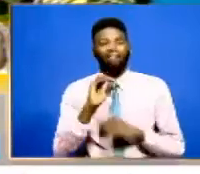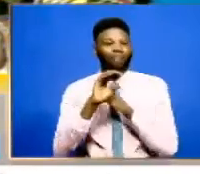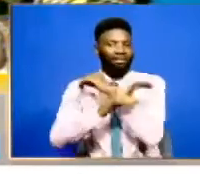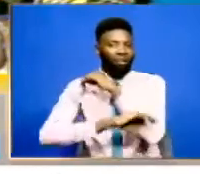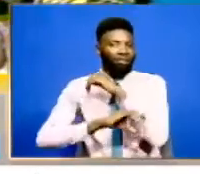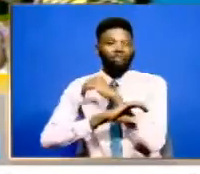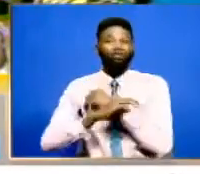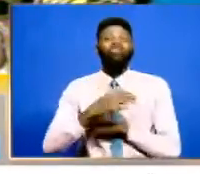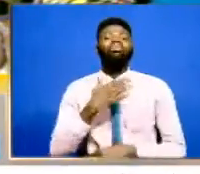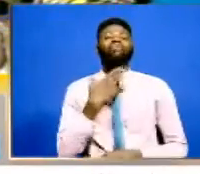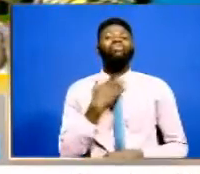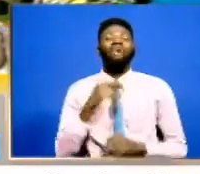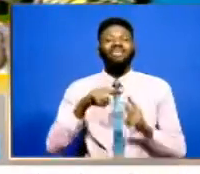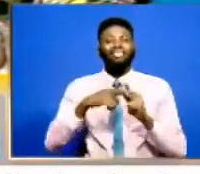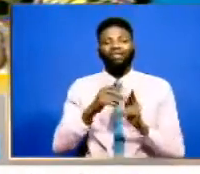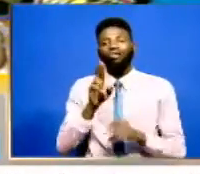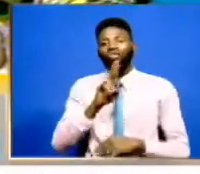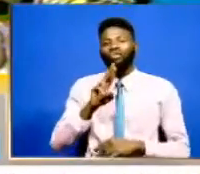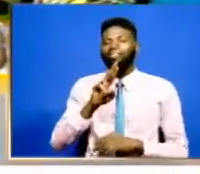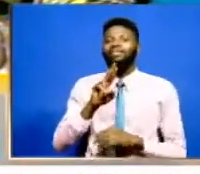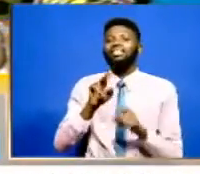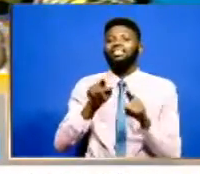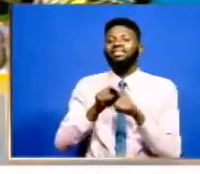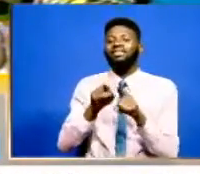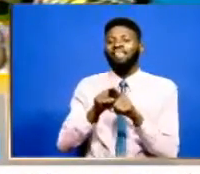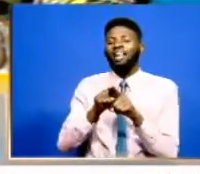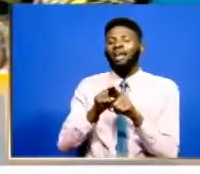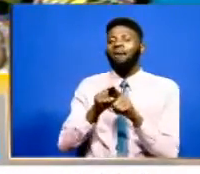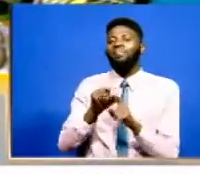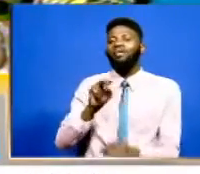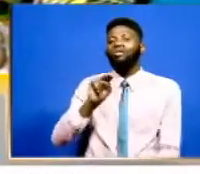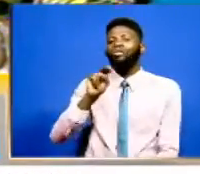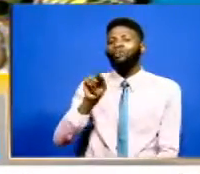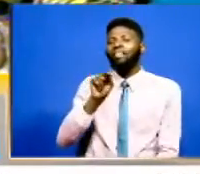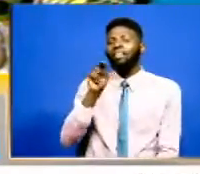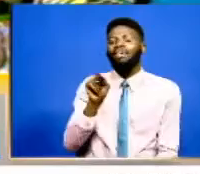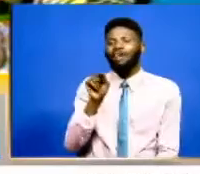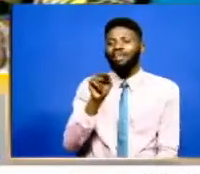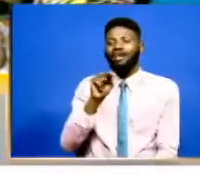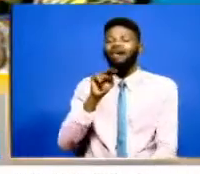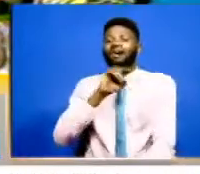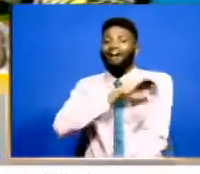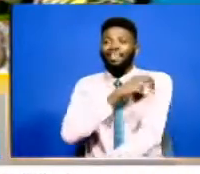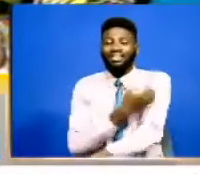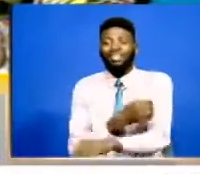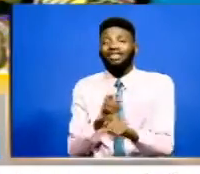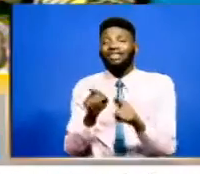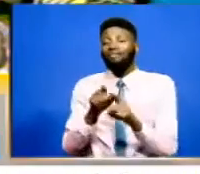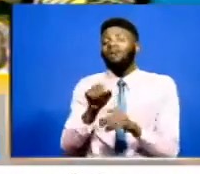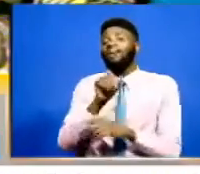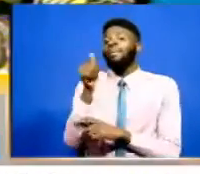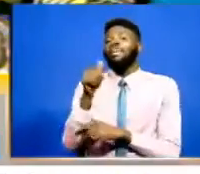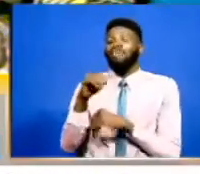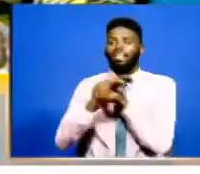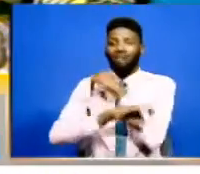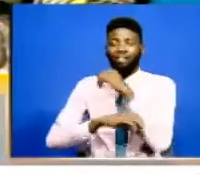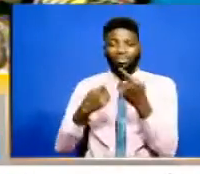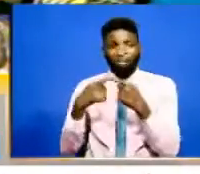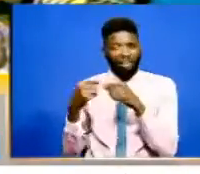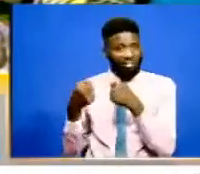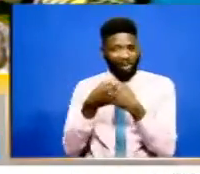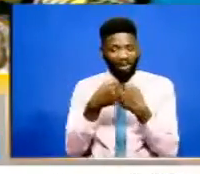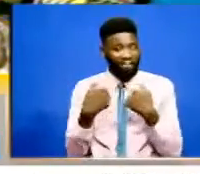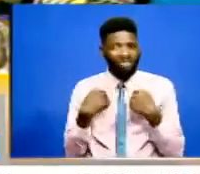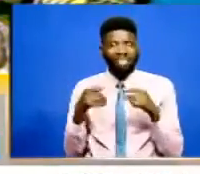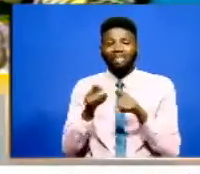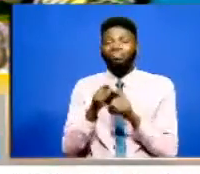using nuclear energy, just like other developed countries have, but of course there are challenges here and there, and of course some objections. What